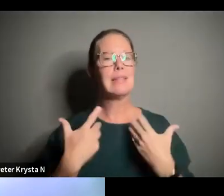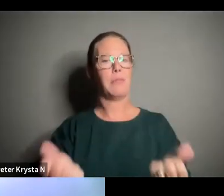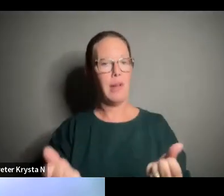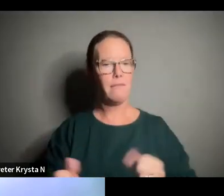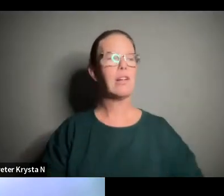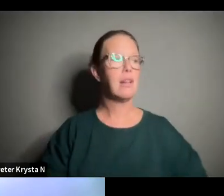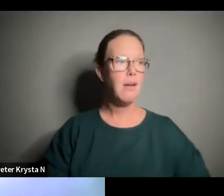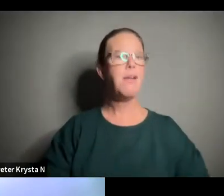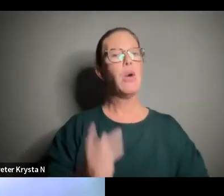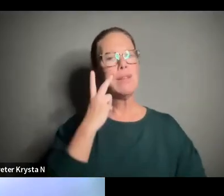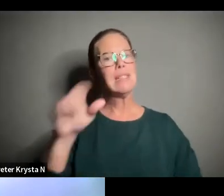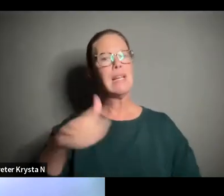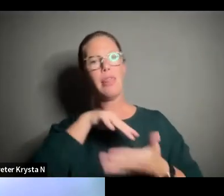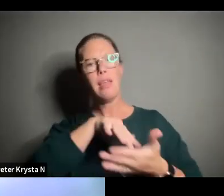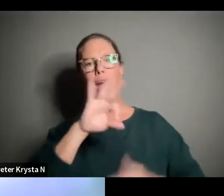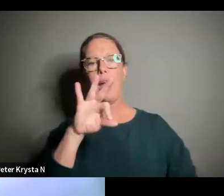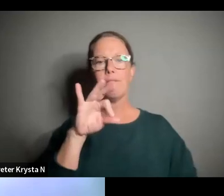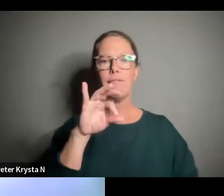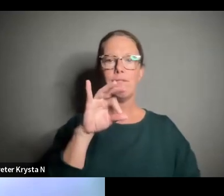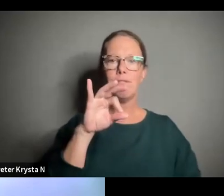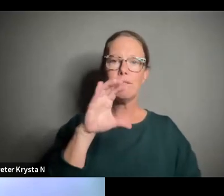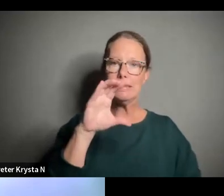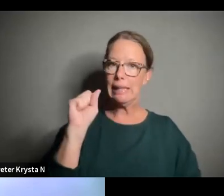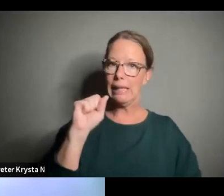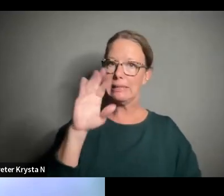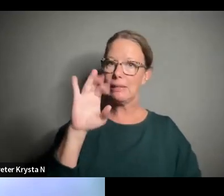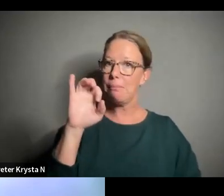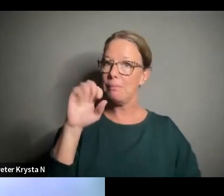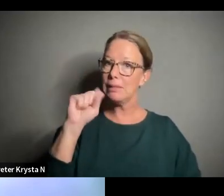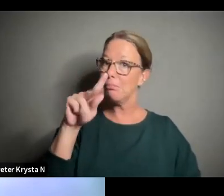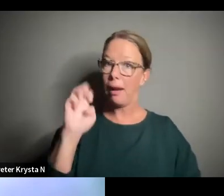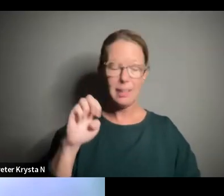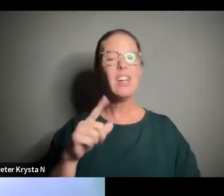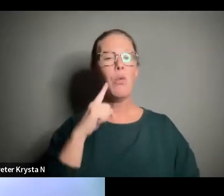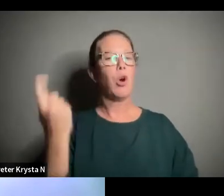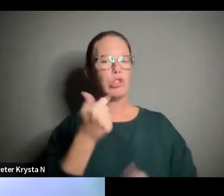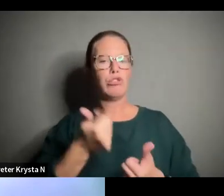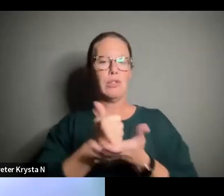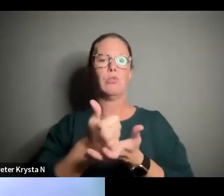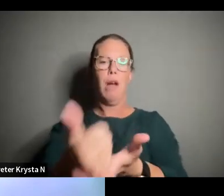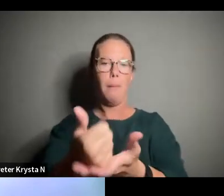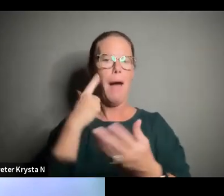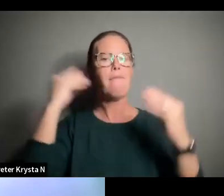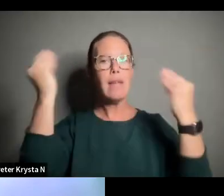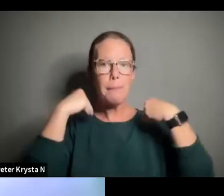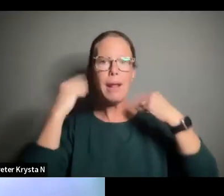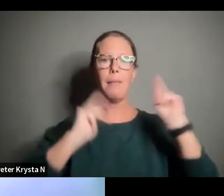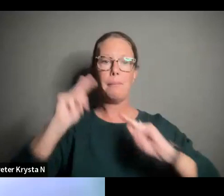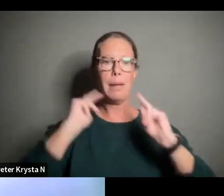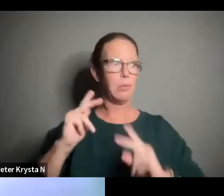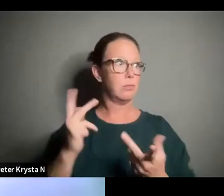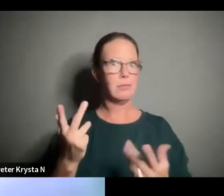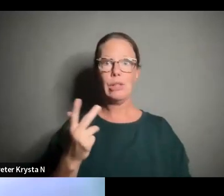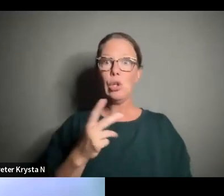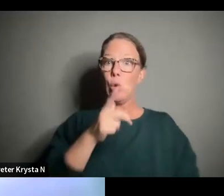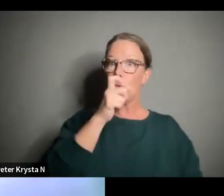other studies, and you've talked about the FES bike and other electrostim. We're always trying to help. I mean, I've implanted patients 25 years on the ventilator, and we